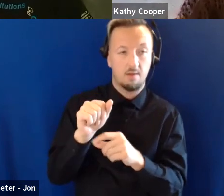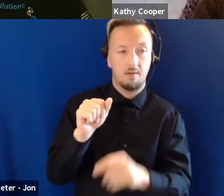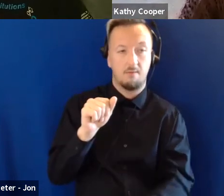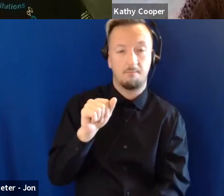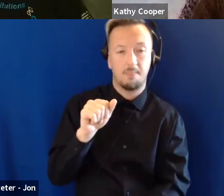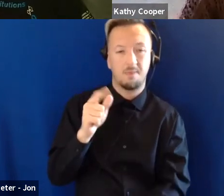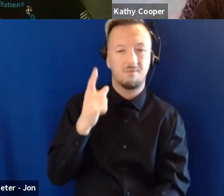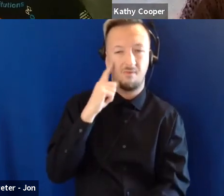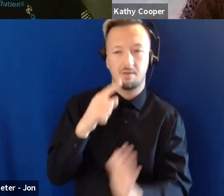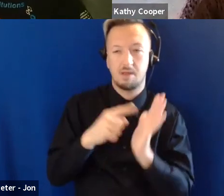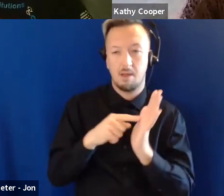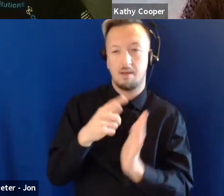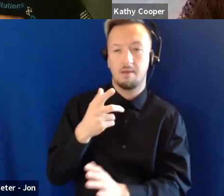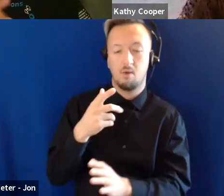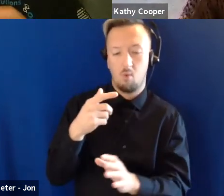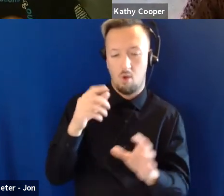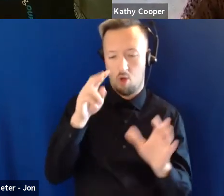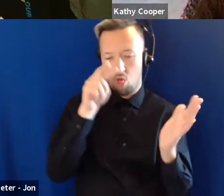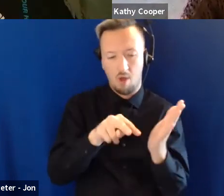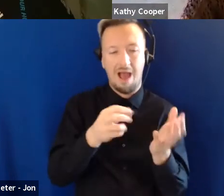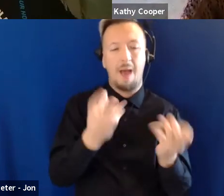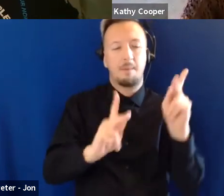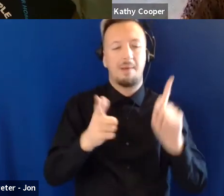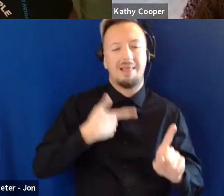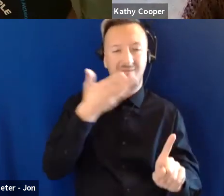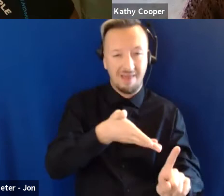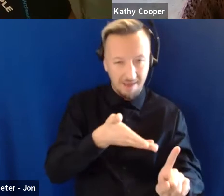like population of the counties and also